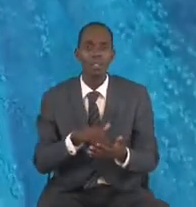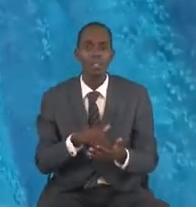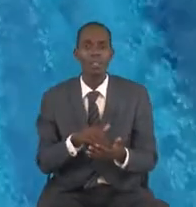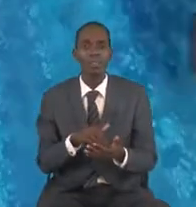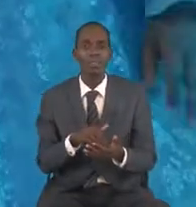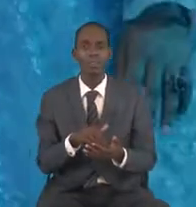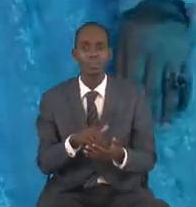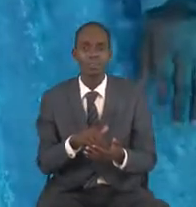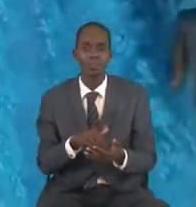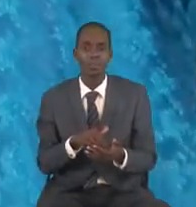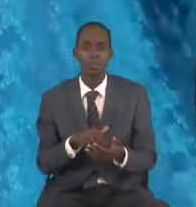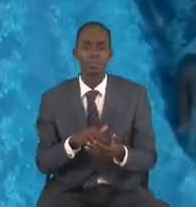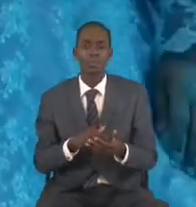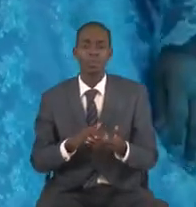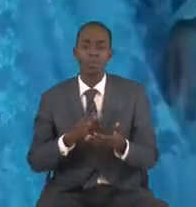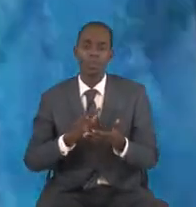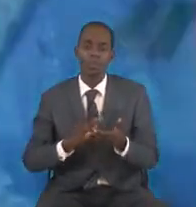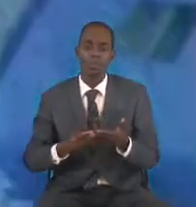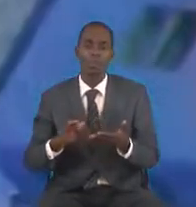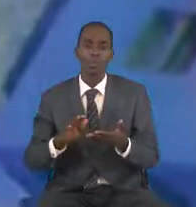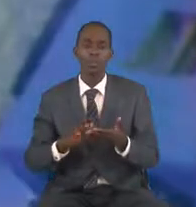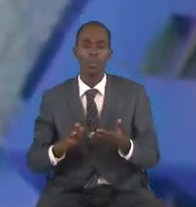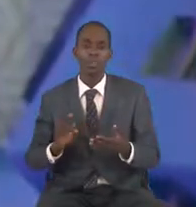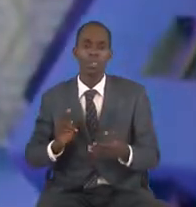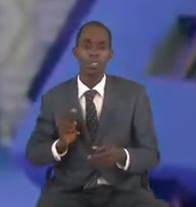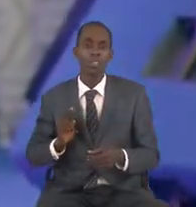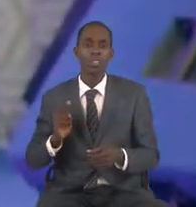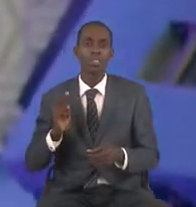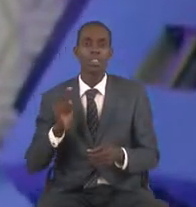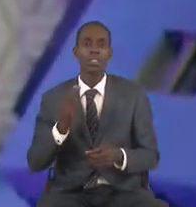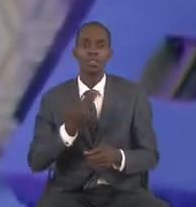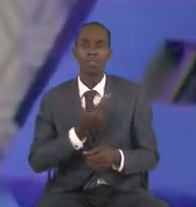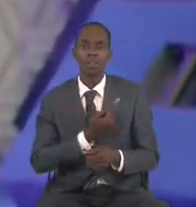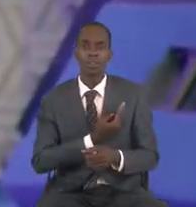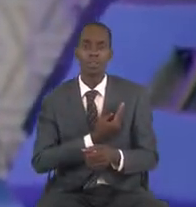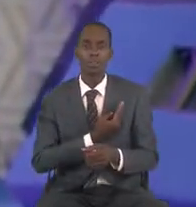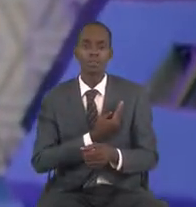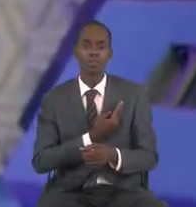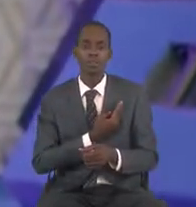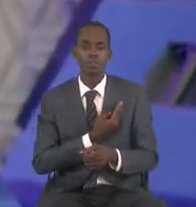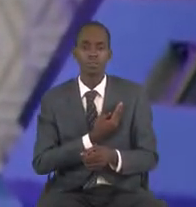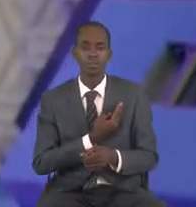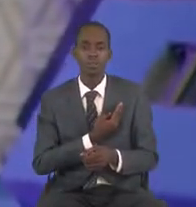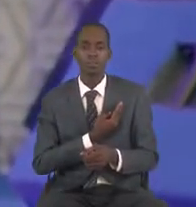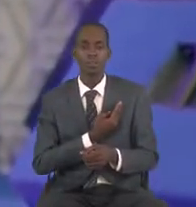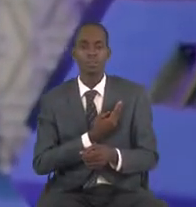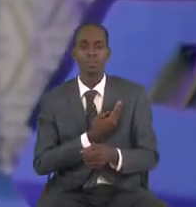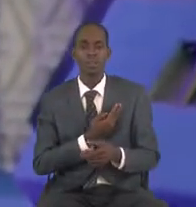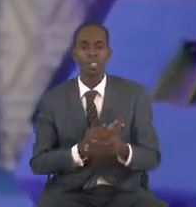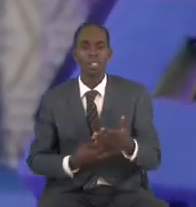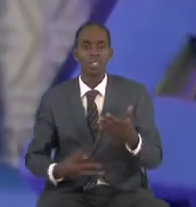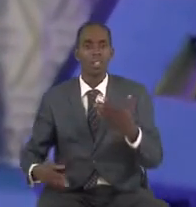again. Forgive us, Lord, forgive us, Lord.